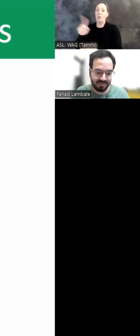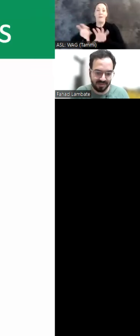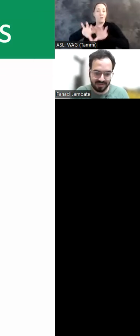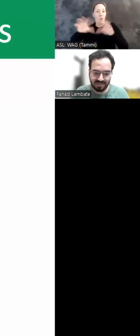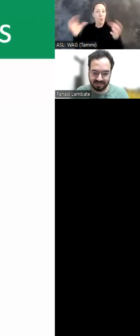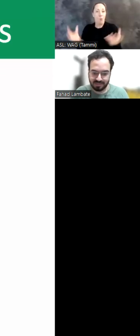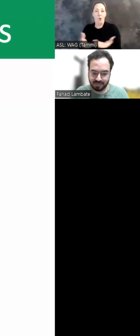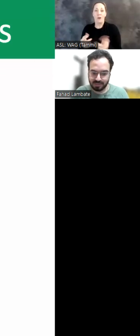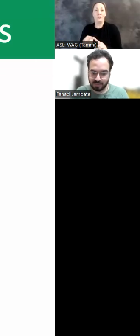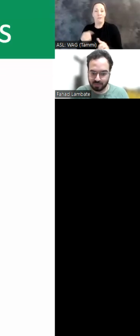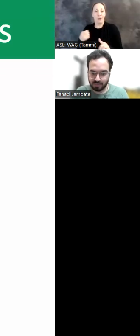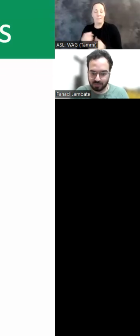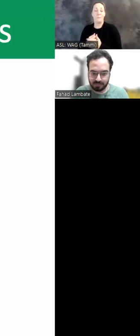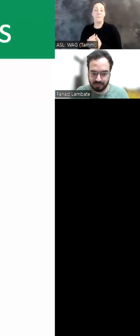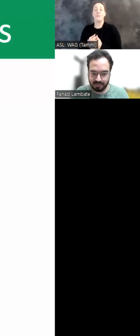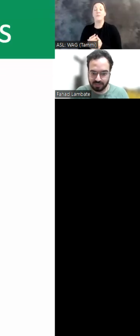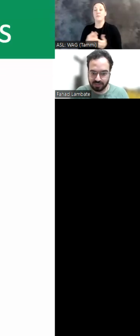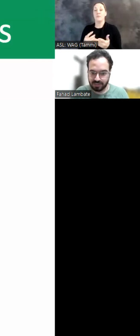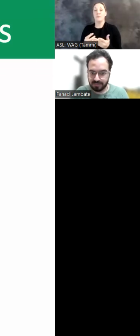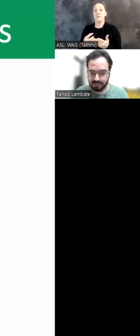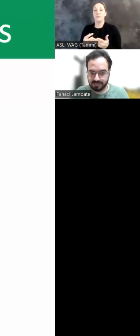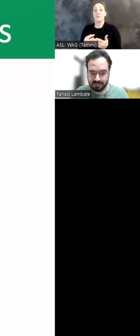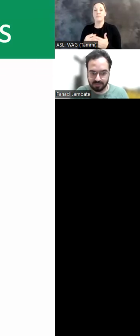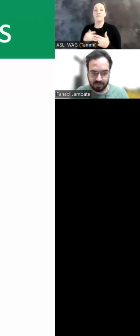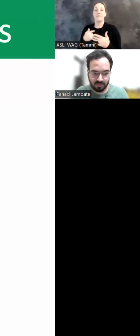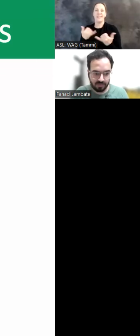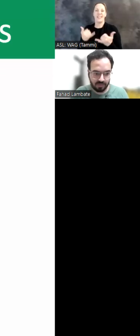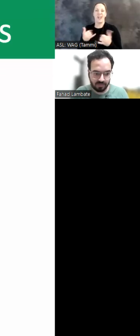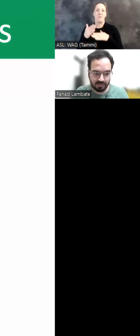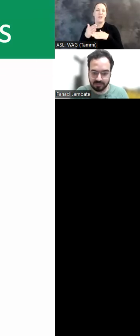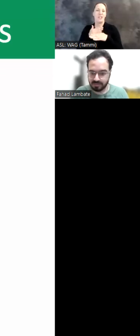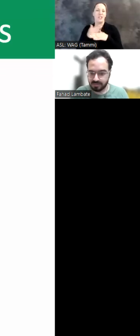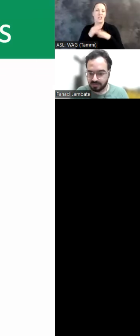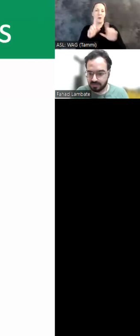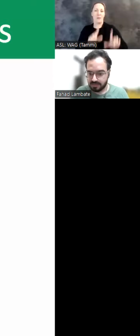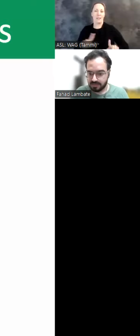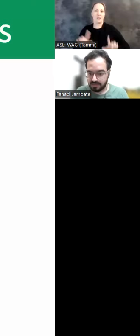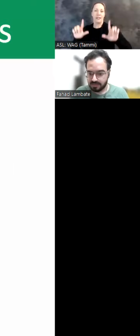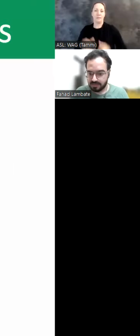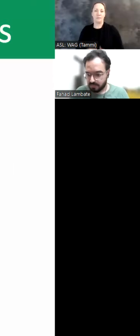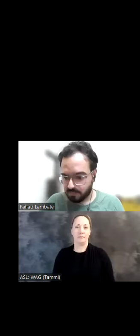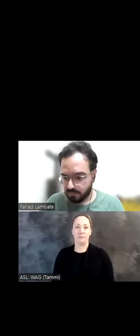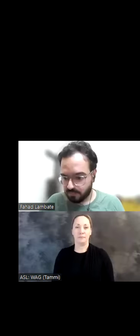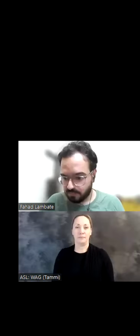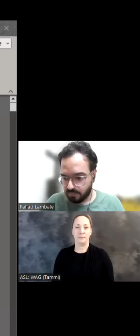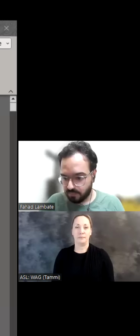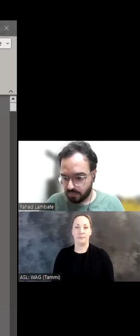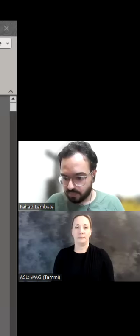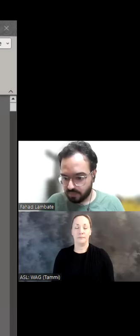from. So I'll just share my screen quickly over here.